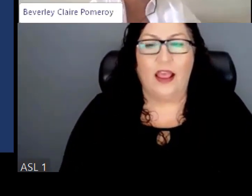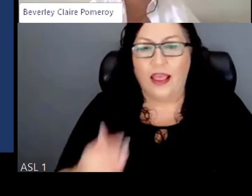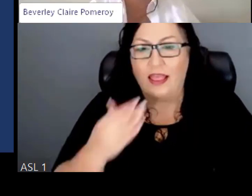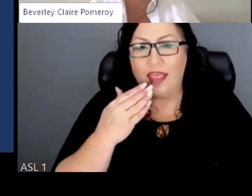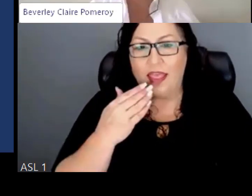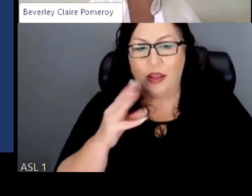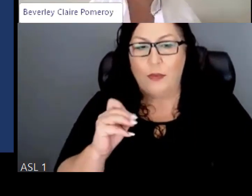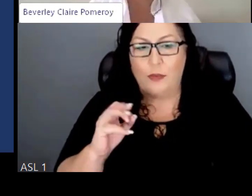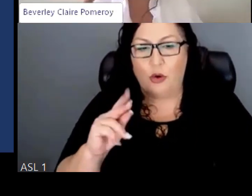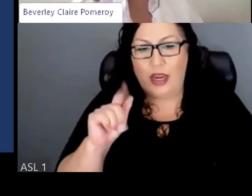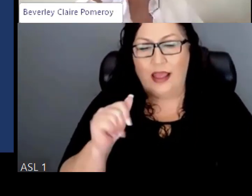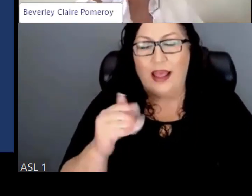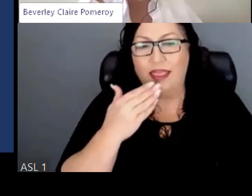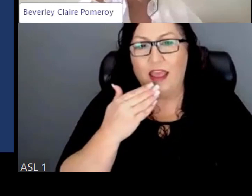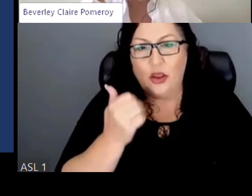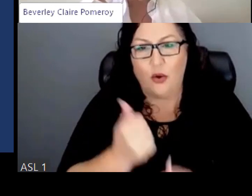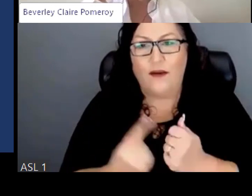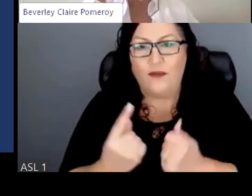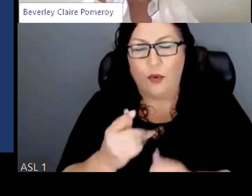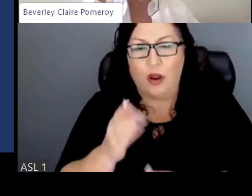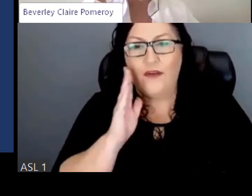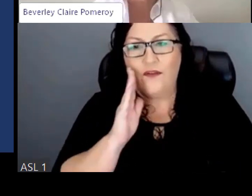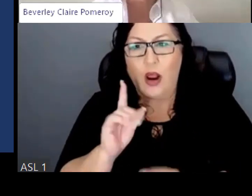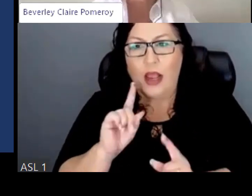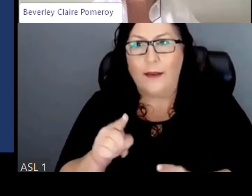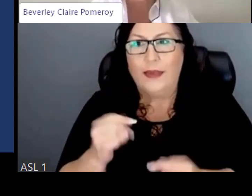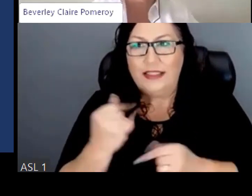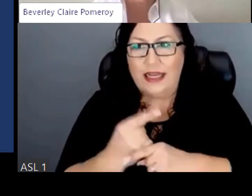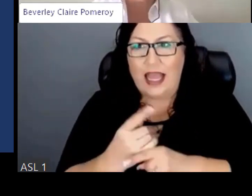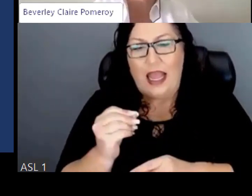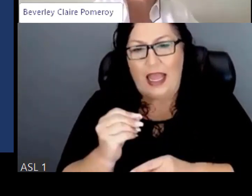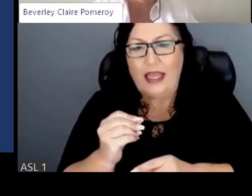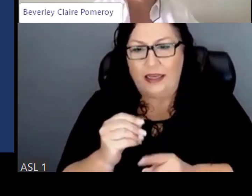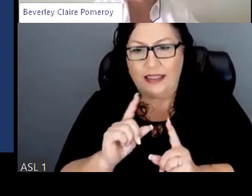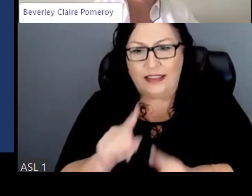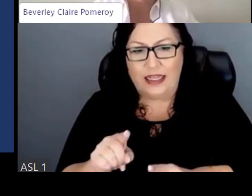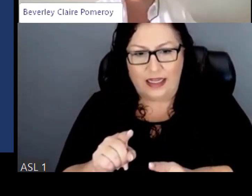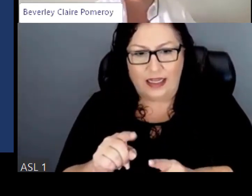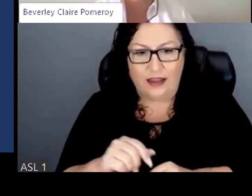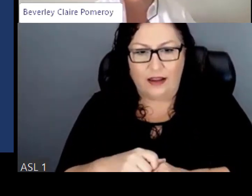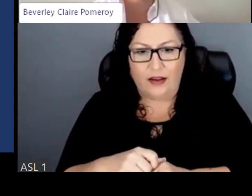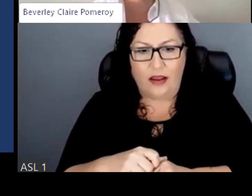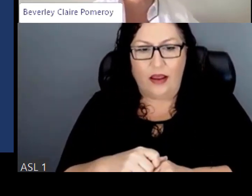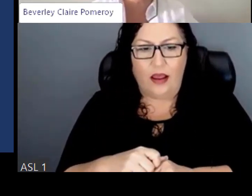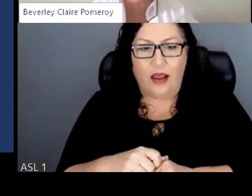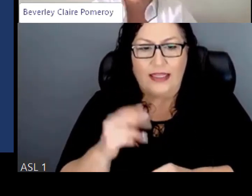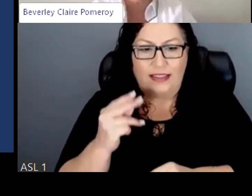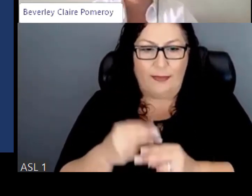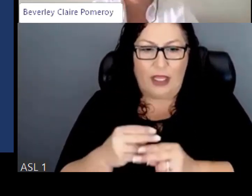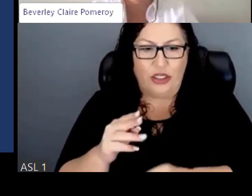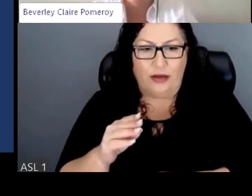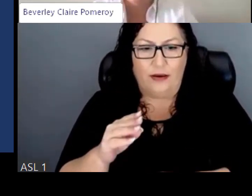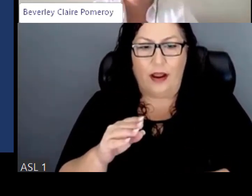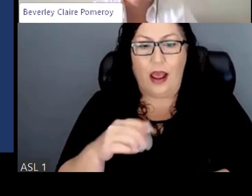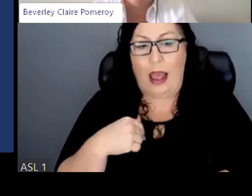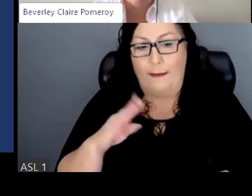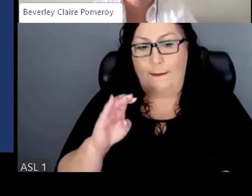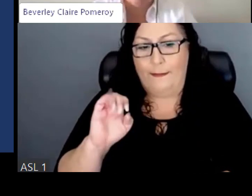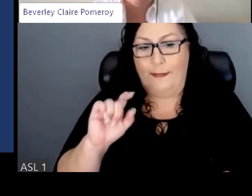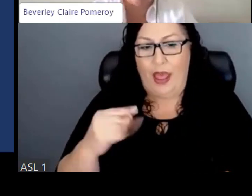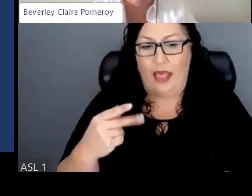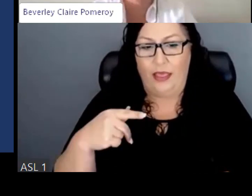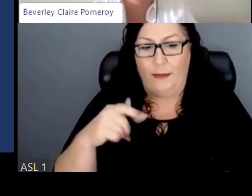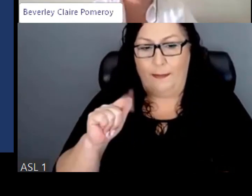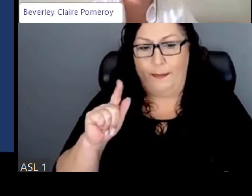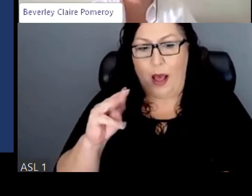Thank you, Marika, and thank you everybody for coming today and for attending. As mentioned, my name is Bev Pomeroy, and I